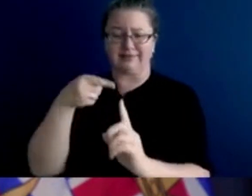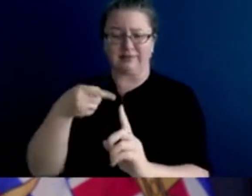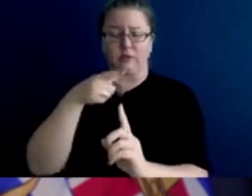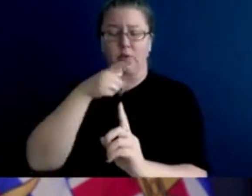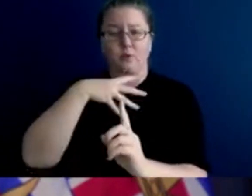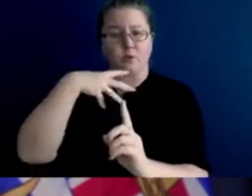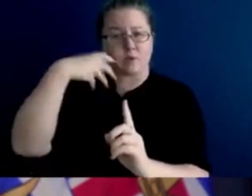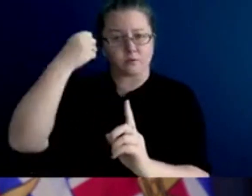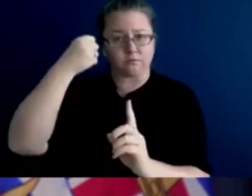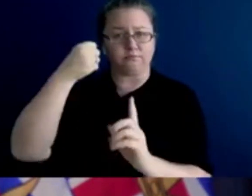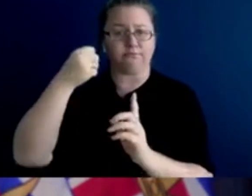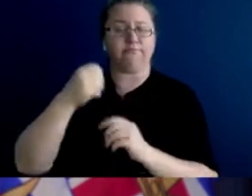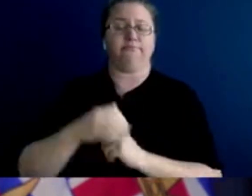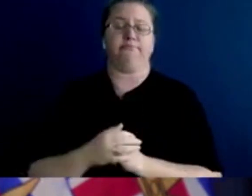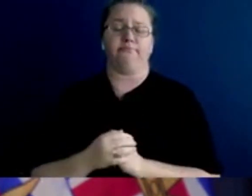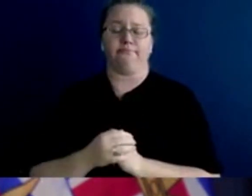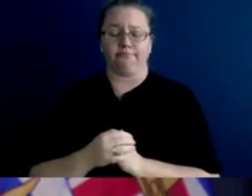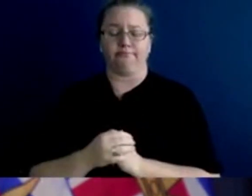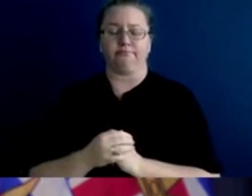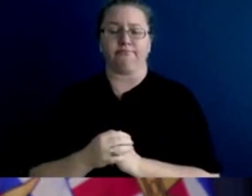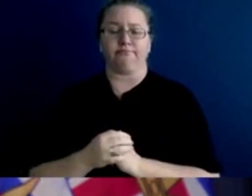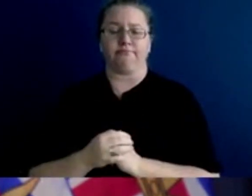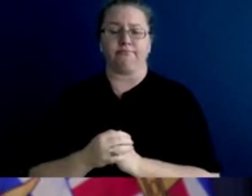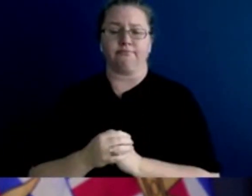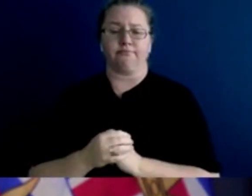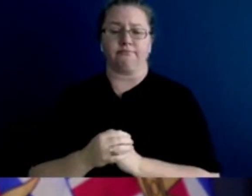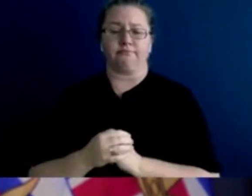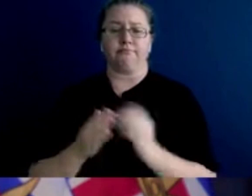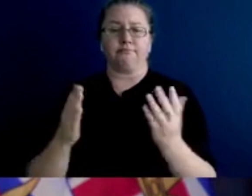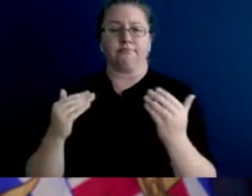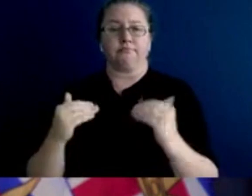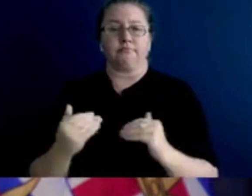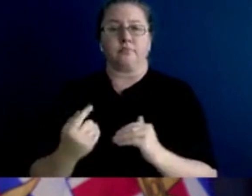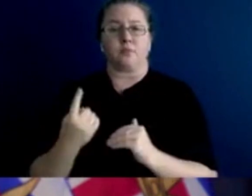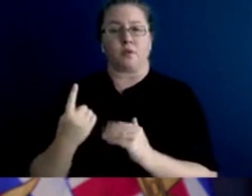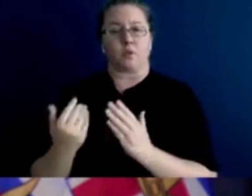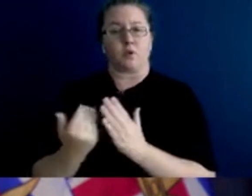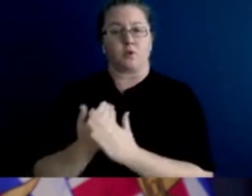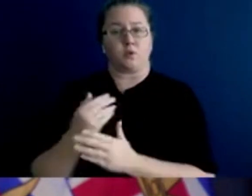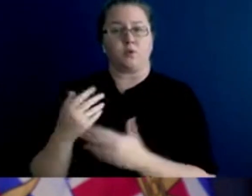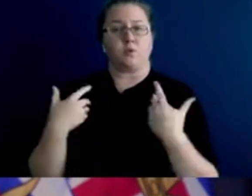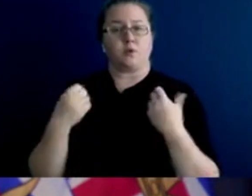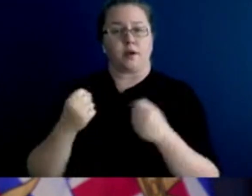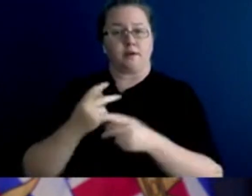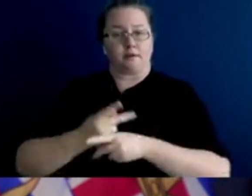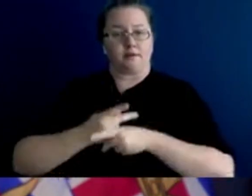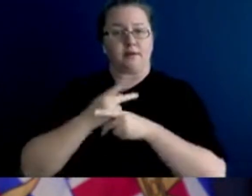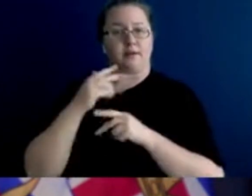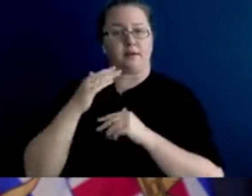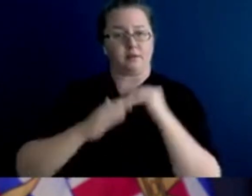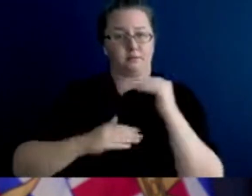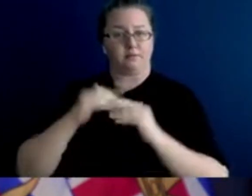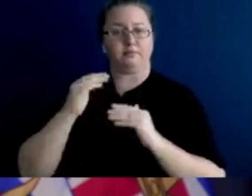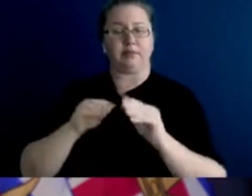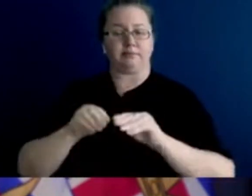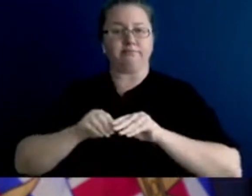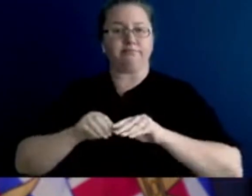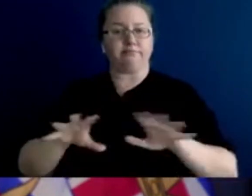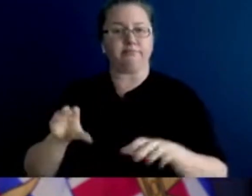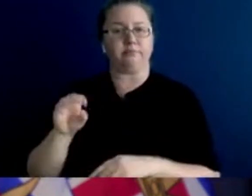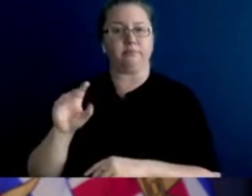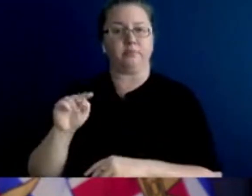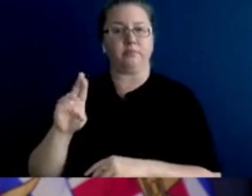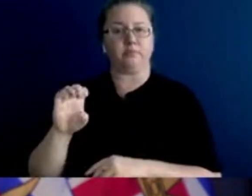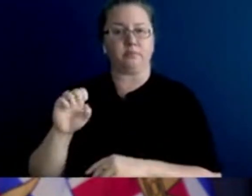in our communities. This was a woman who was in the Newcastle community in the north, and I